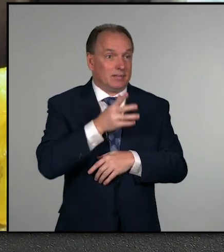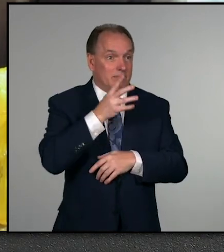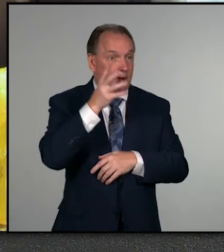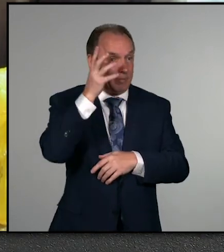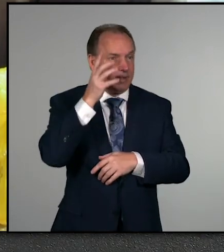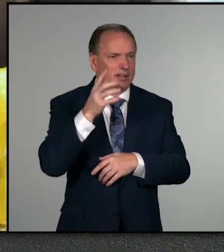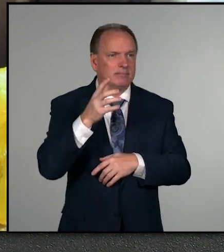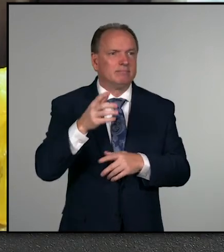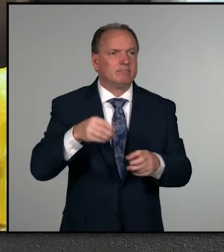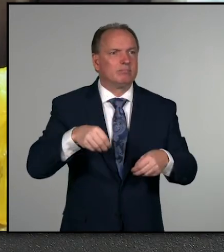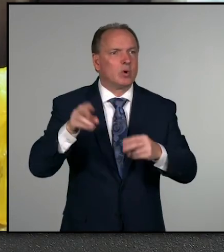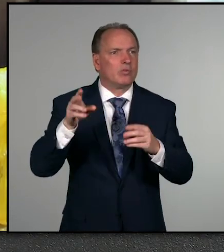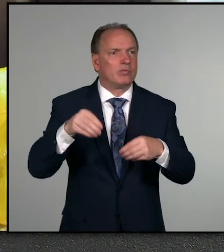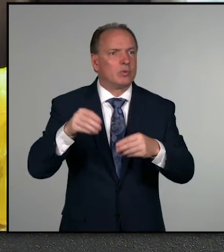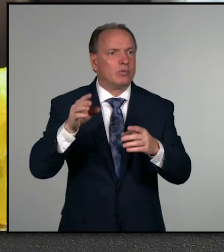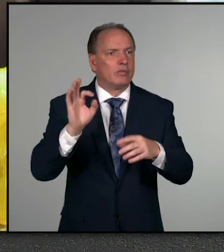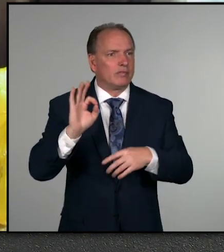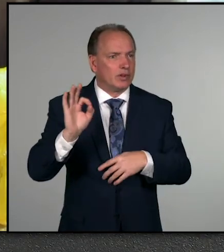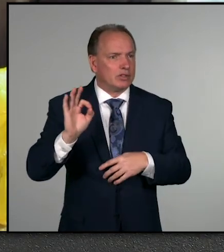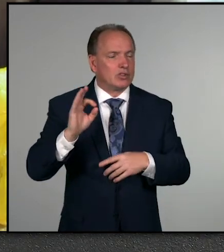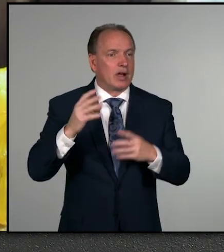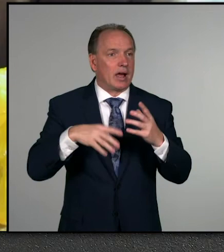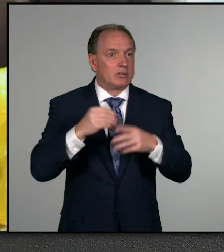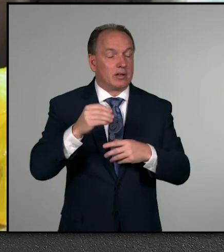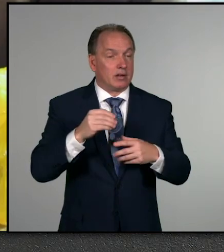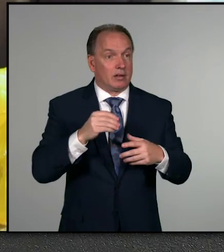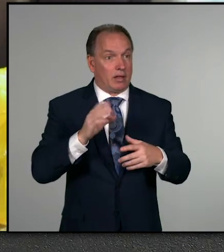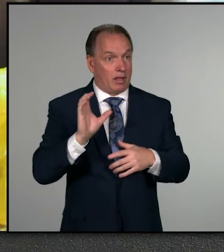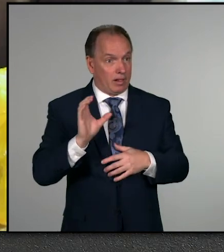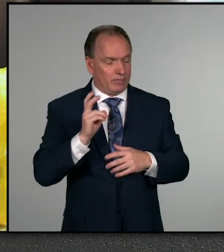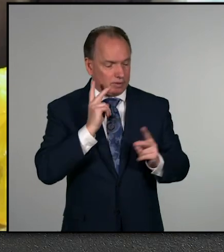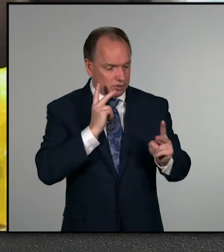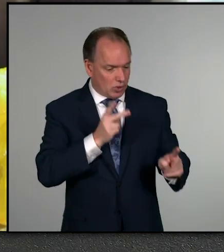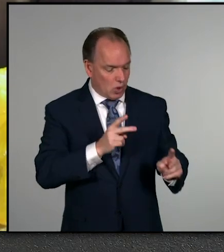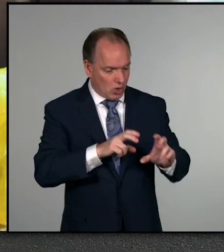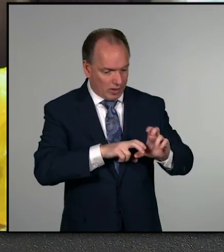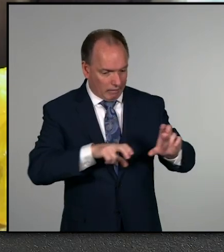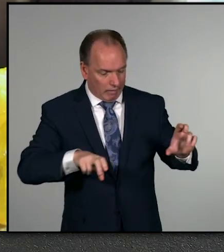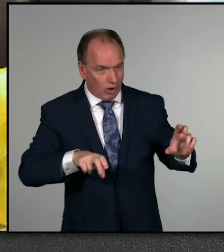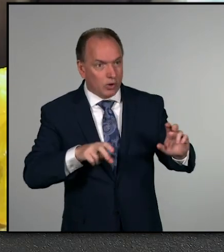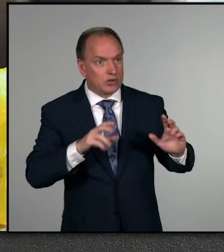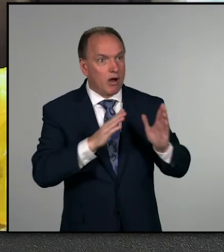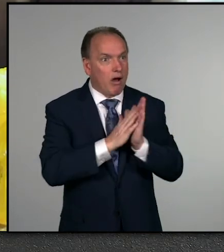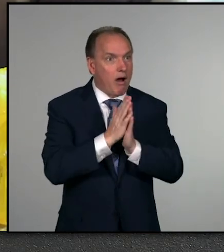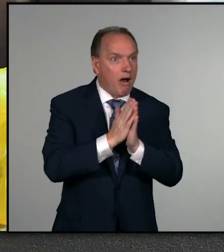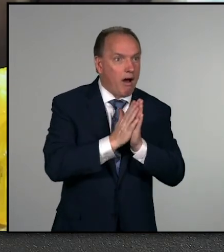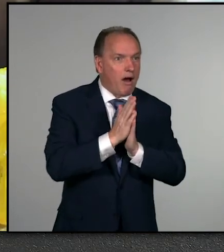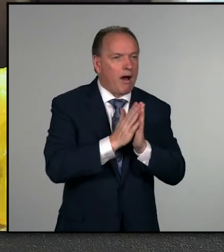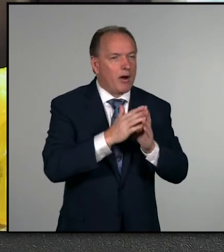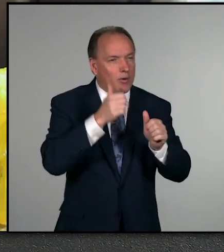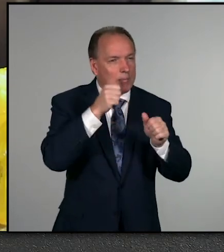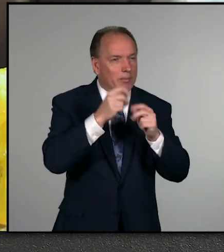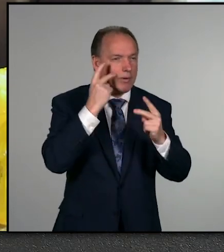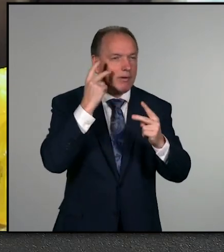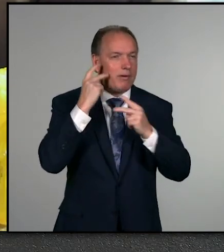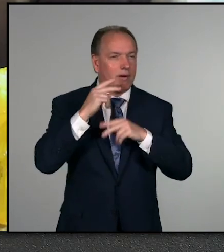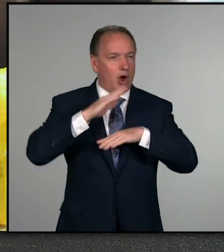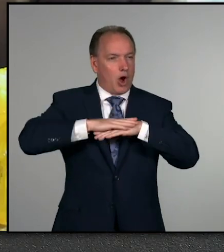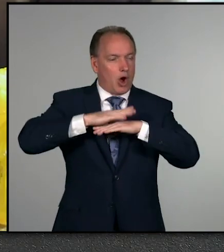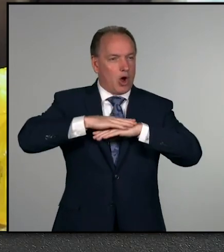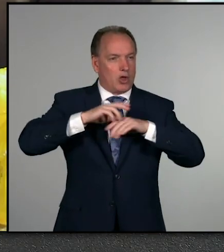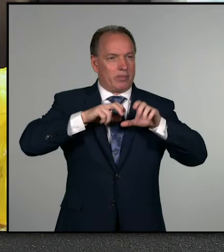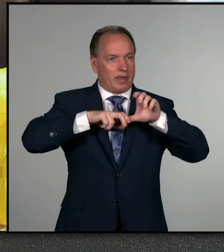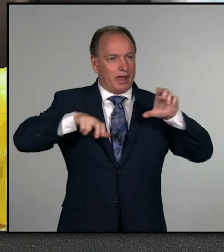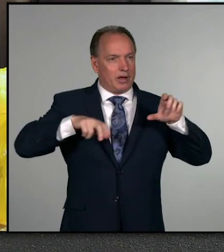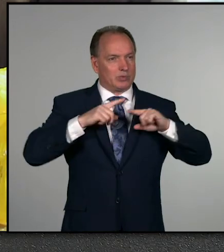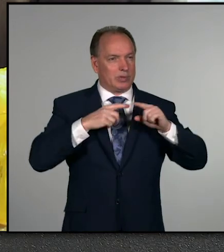Mommy and Daddy started to move the furniture outside. And when Clifford saw the couch, his eyes lit up. He used to curl up on the couch